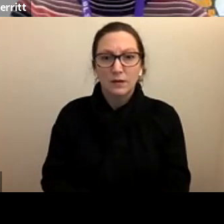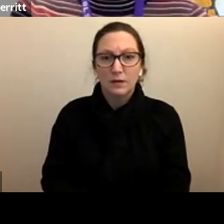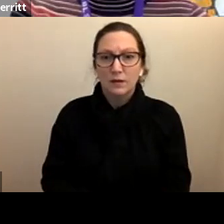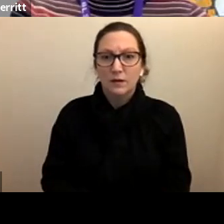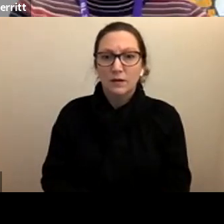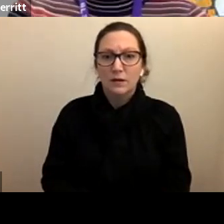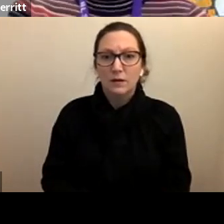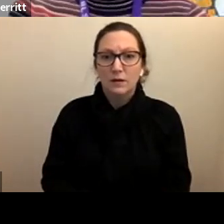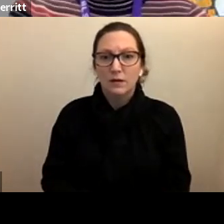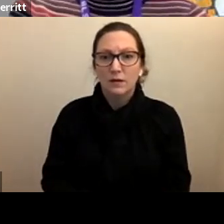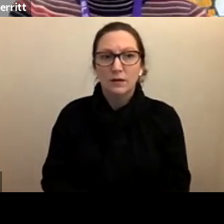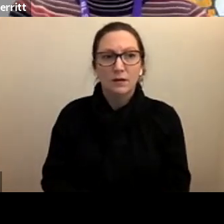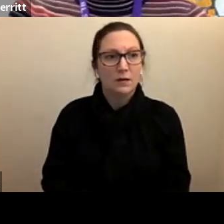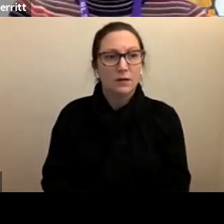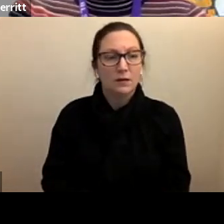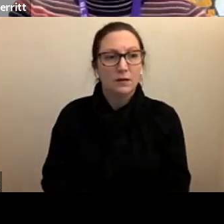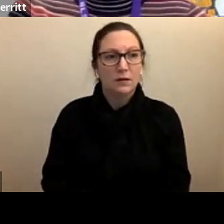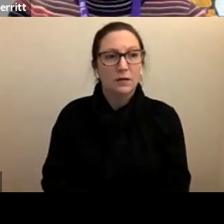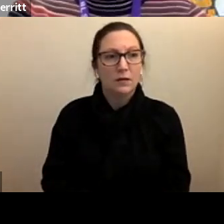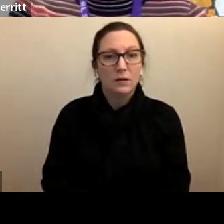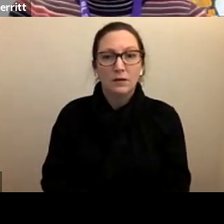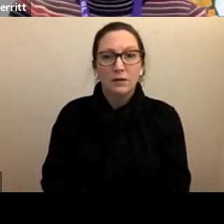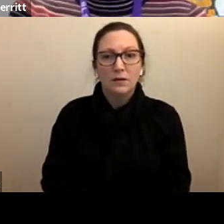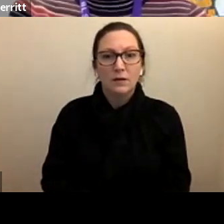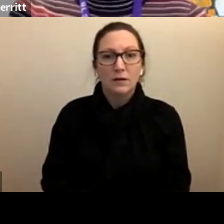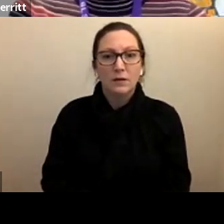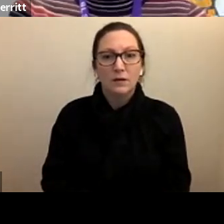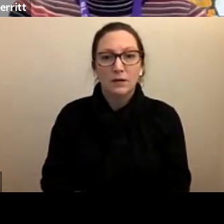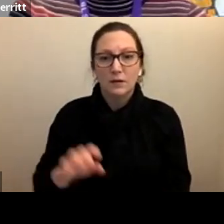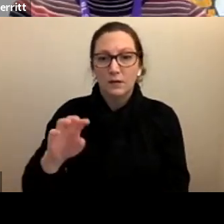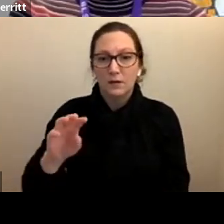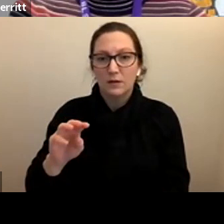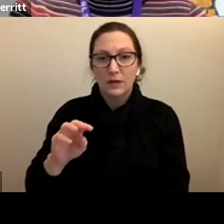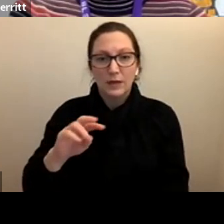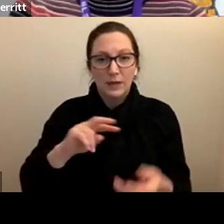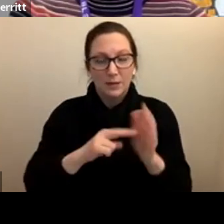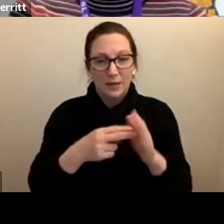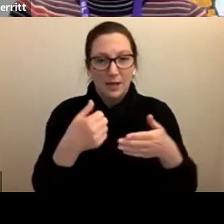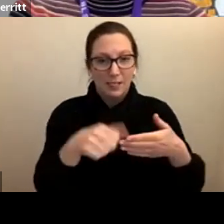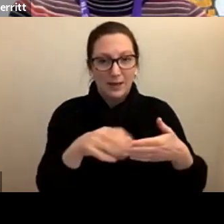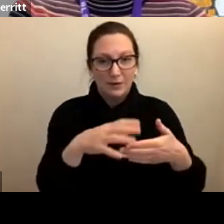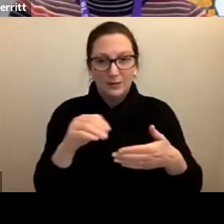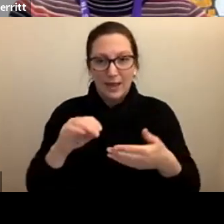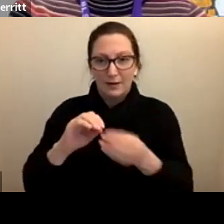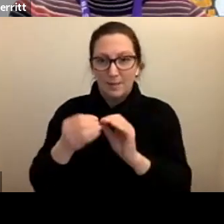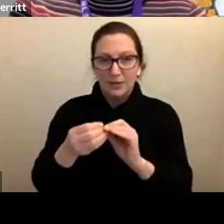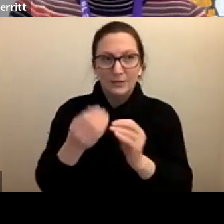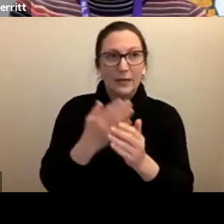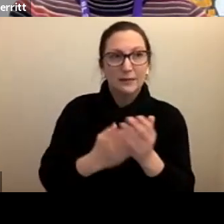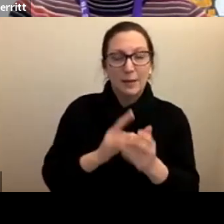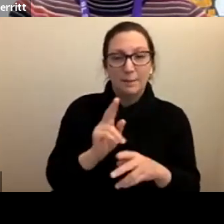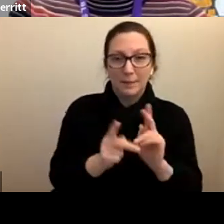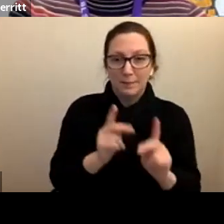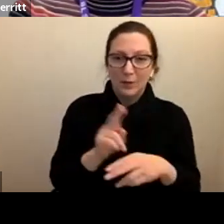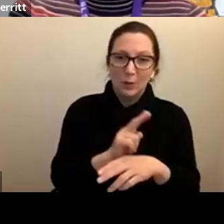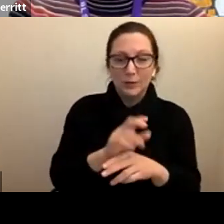Rosanna, Dr. Tung, I think you didn't mean hear like, you. I think you mean like letters and numbers, because some of us use number grading and some of us use